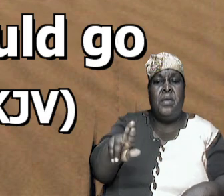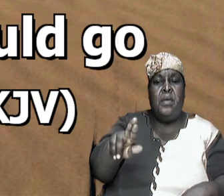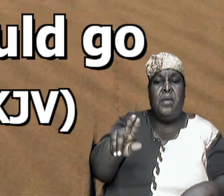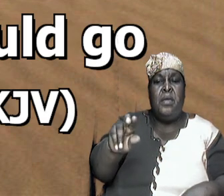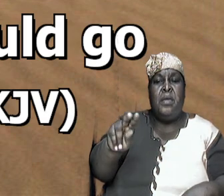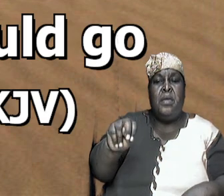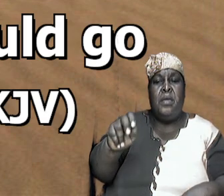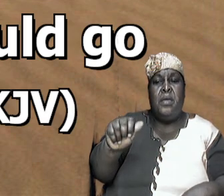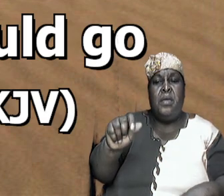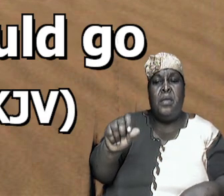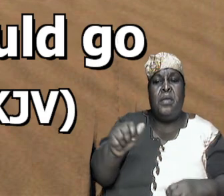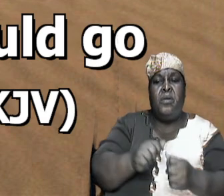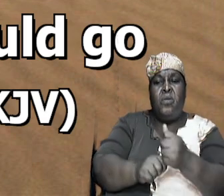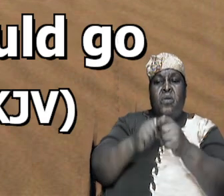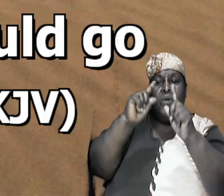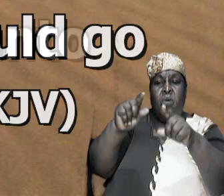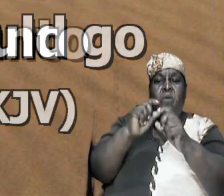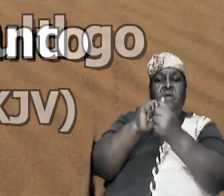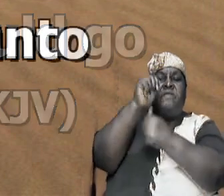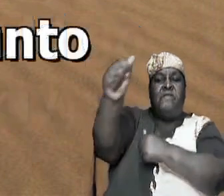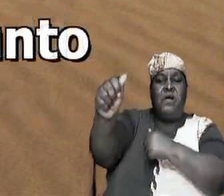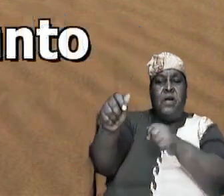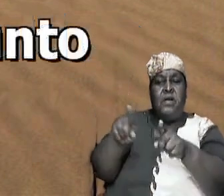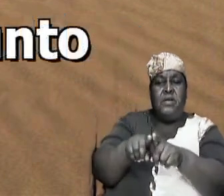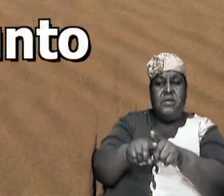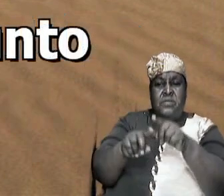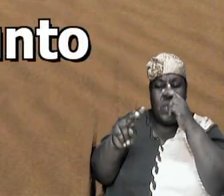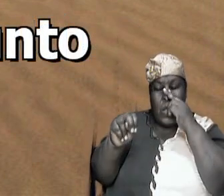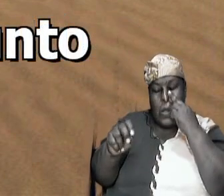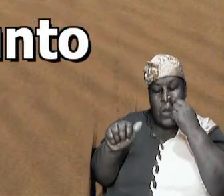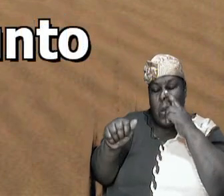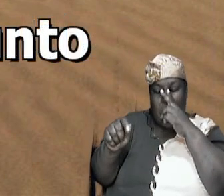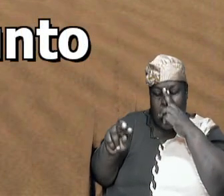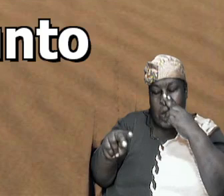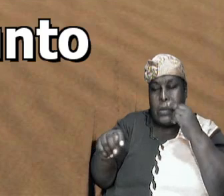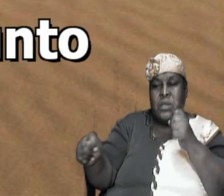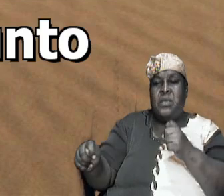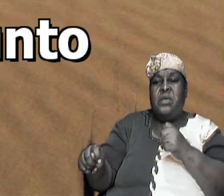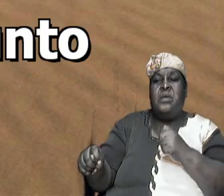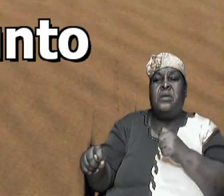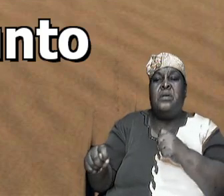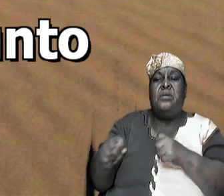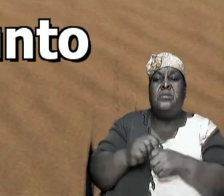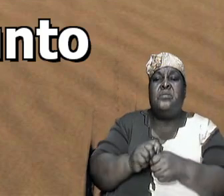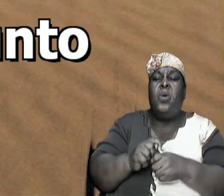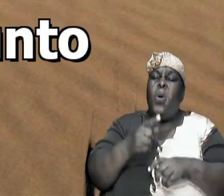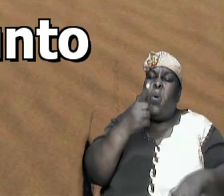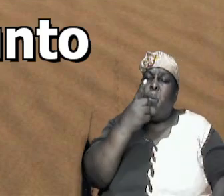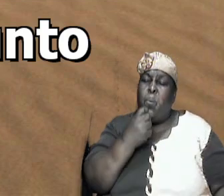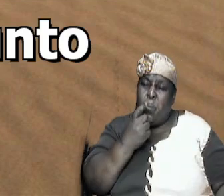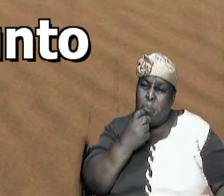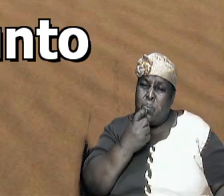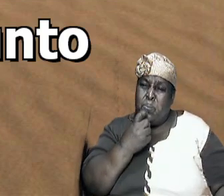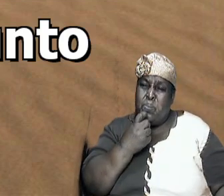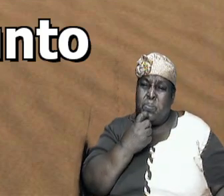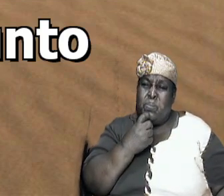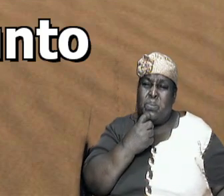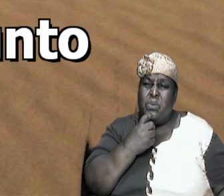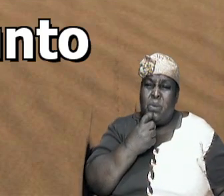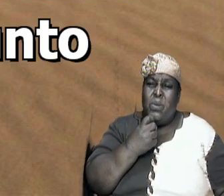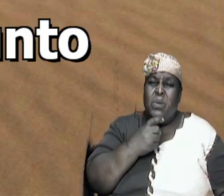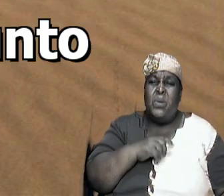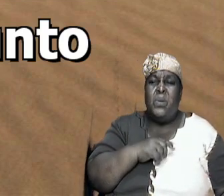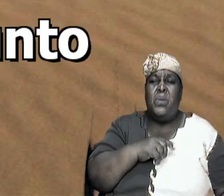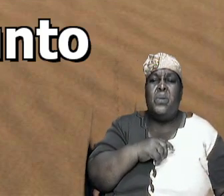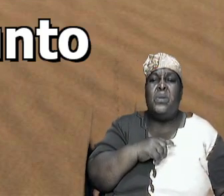as far as Antioch. Verse 23 says, so this is referring directly to Barnabas now,